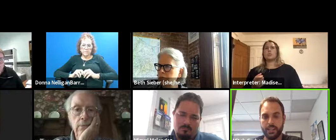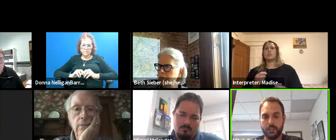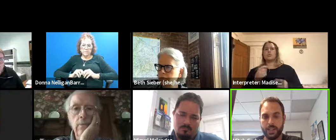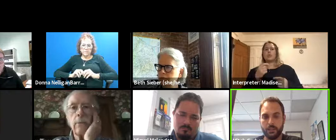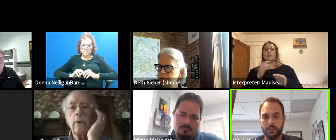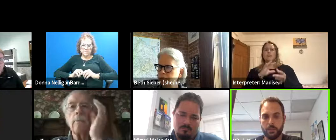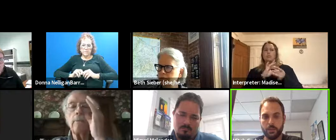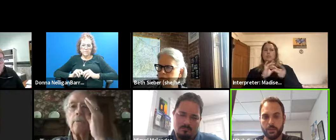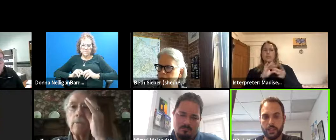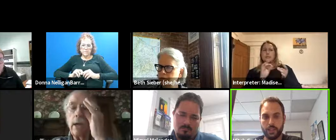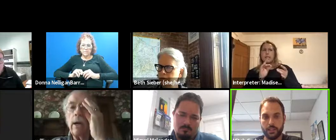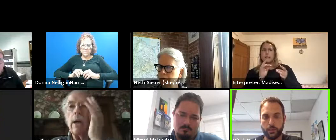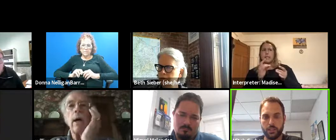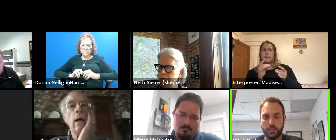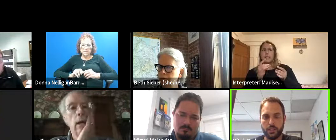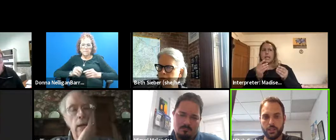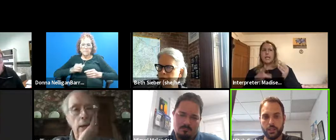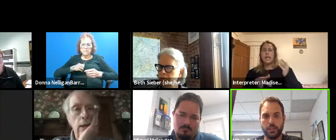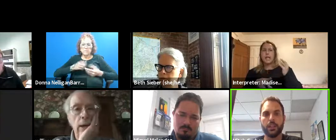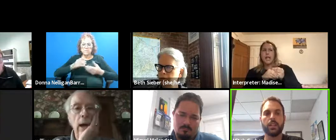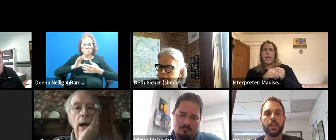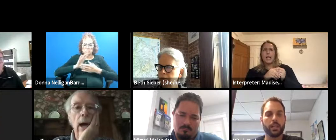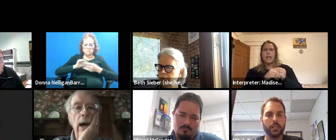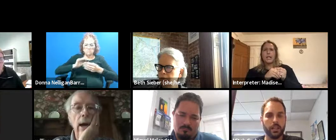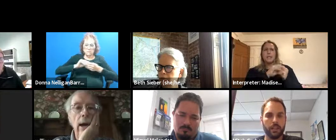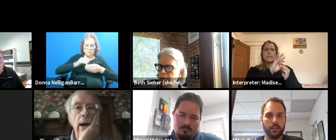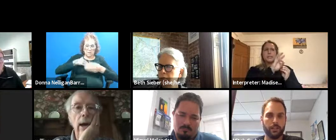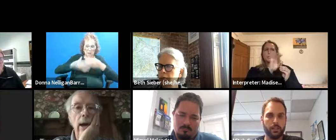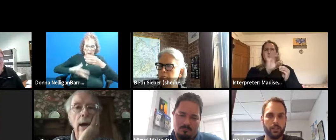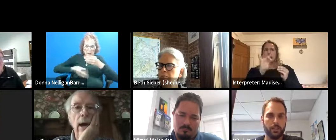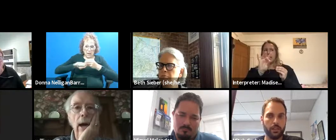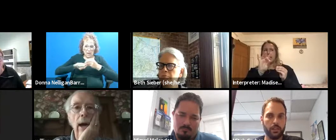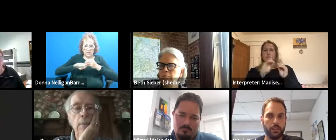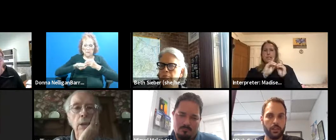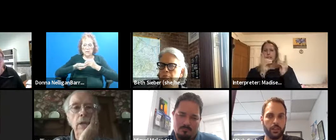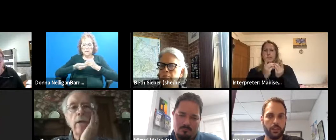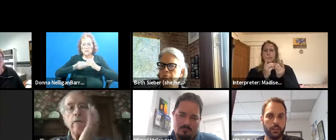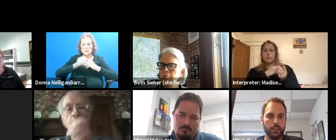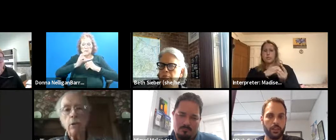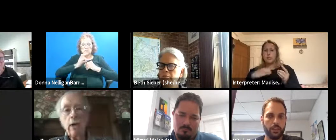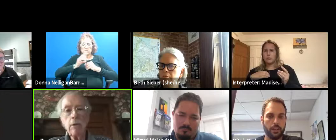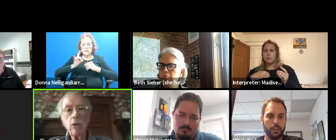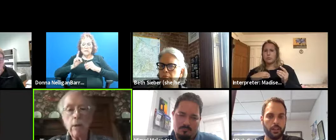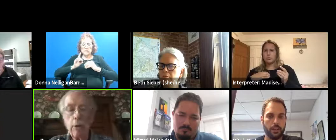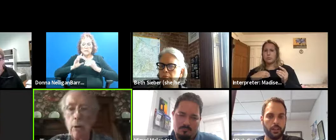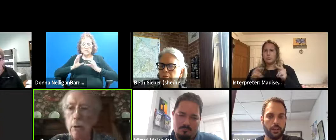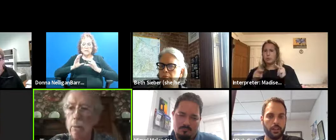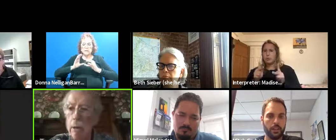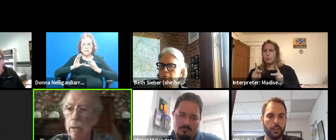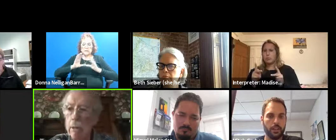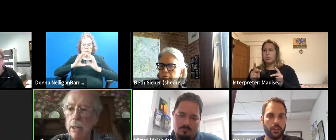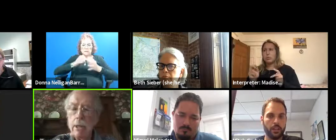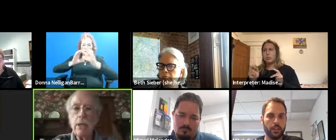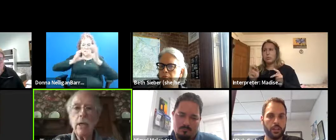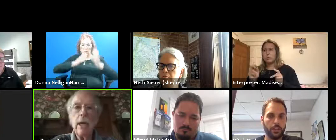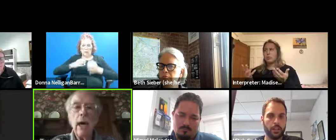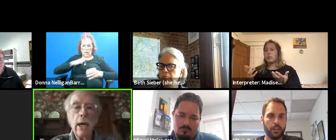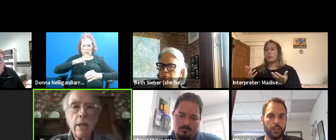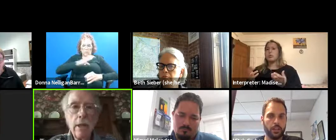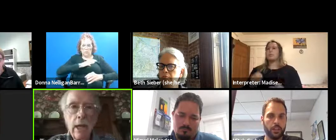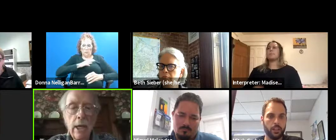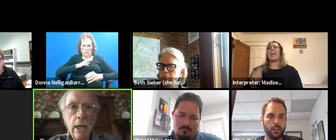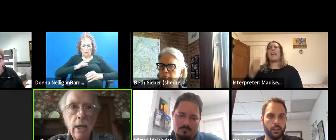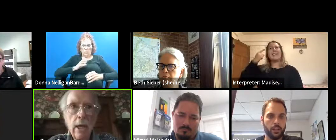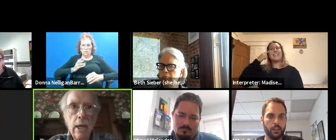7 or 8 district council members? That is what it seems like. Yep. I believe, and you'd have to check with the law department about this,